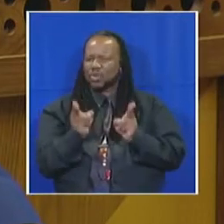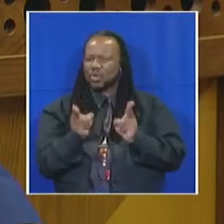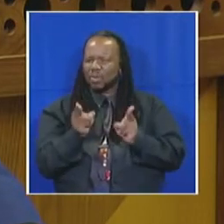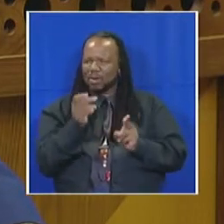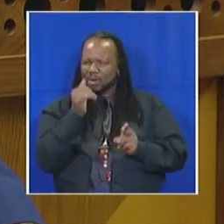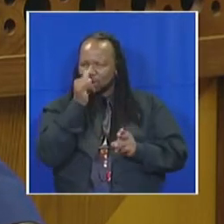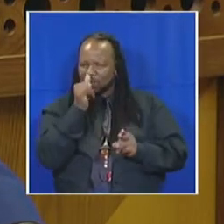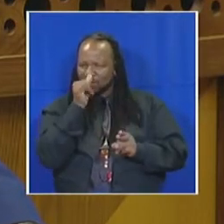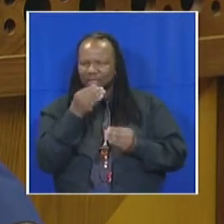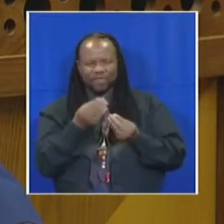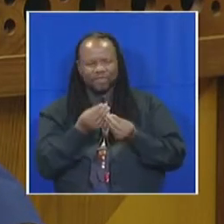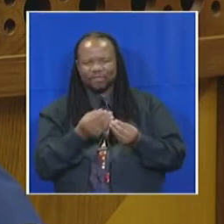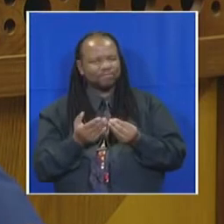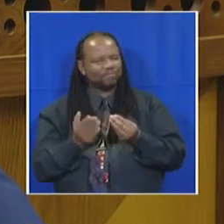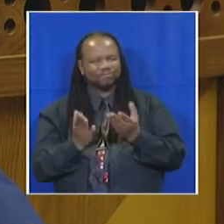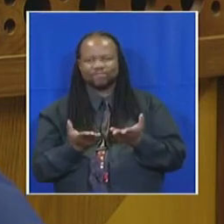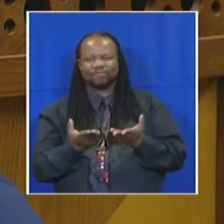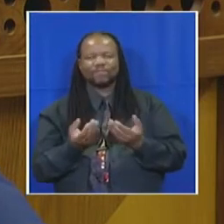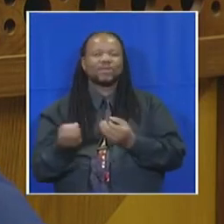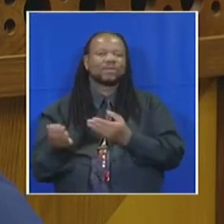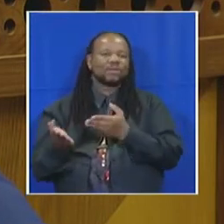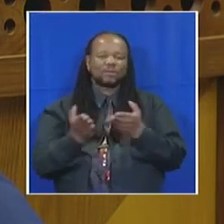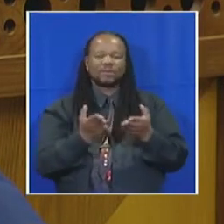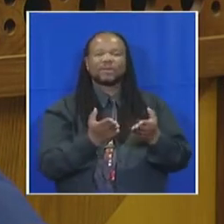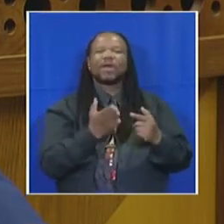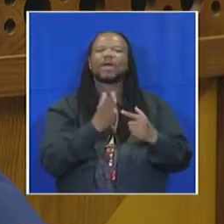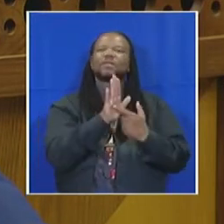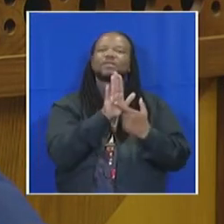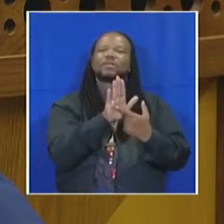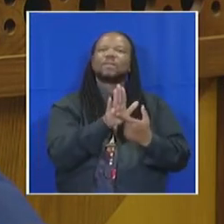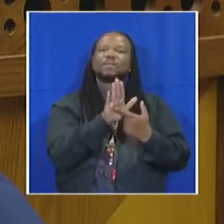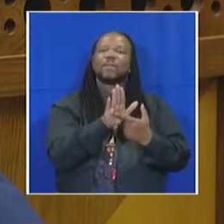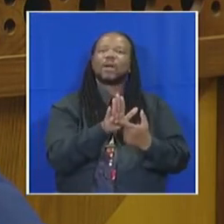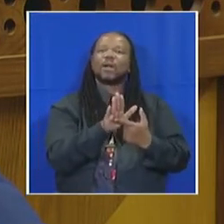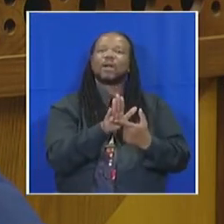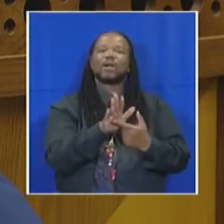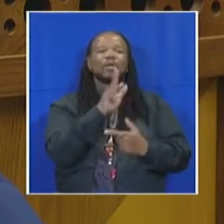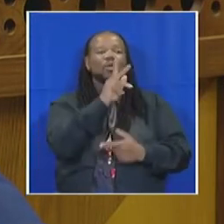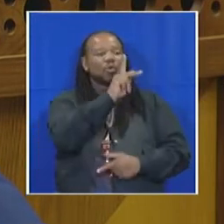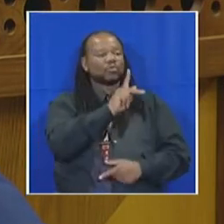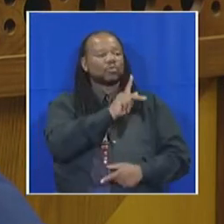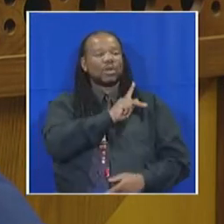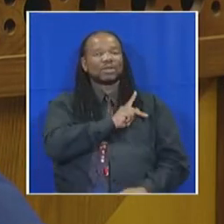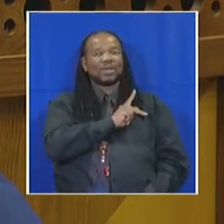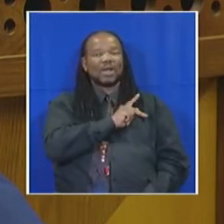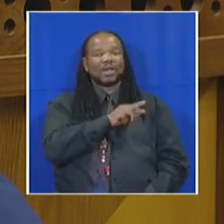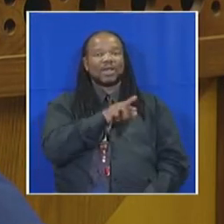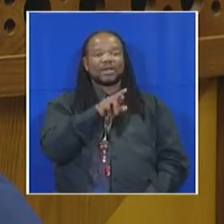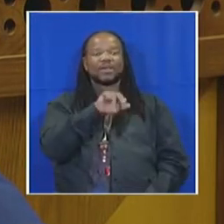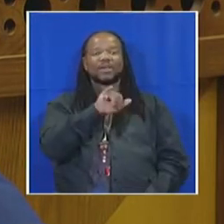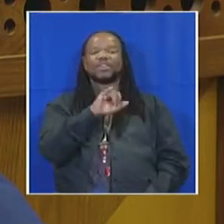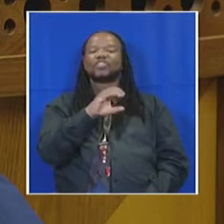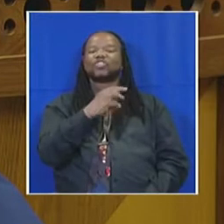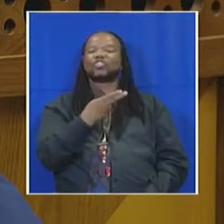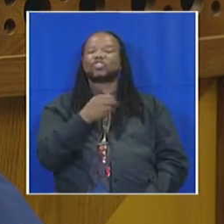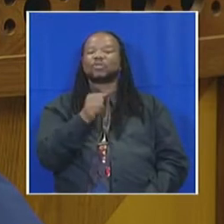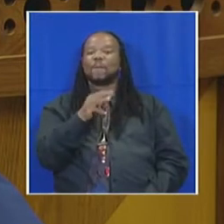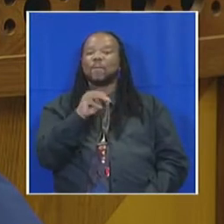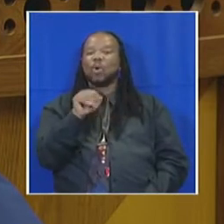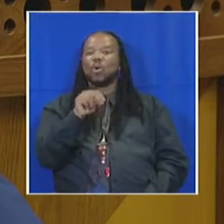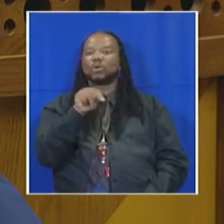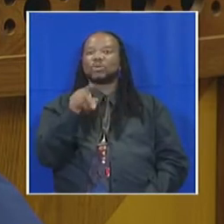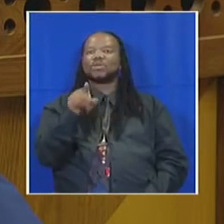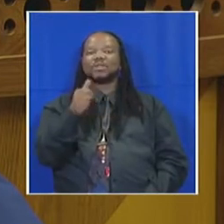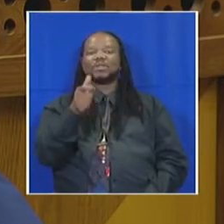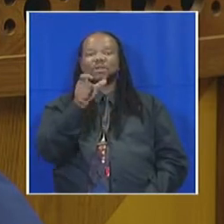you look, for instance, at the Skitter family at Richmond KwaZulu-Natal. It says Mrs. Skitter's head was